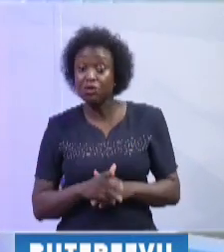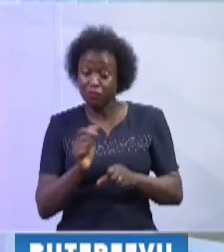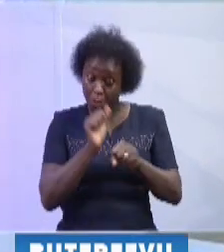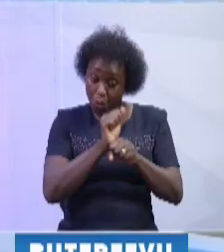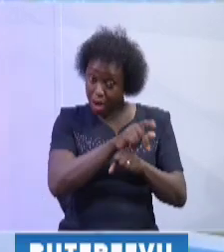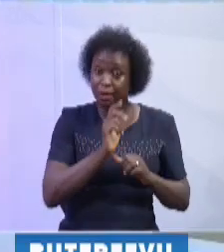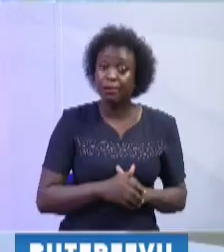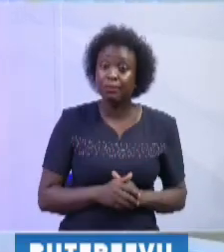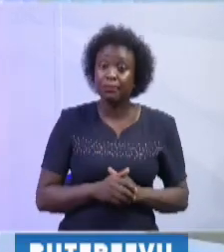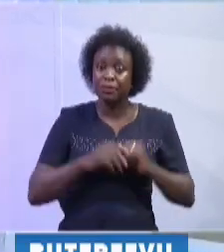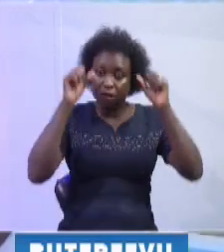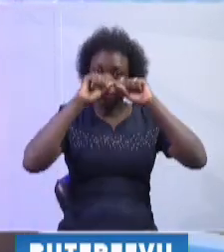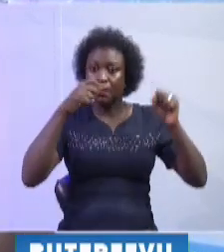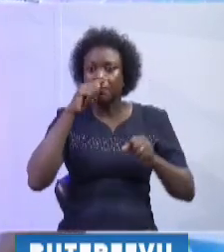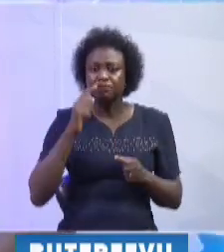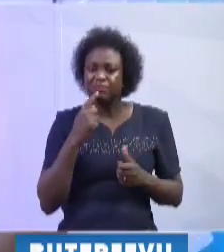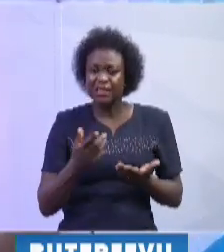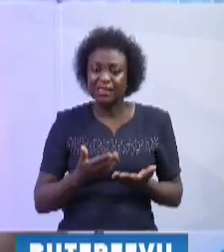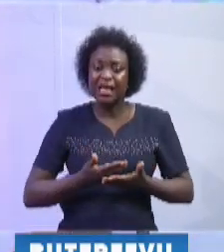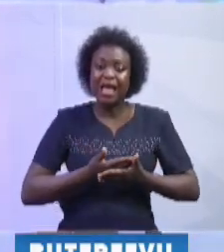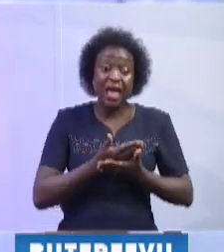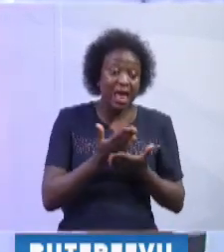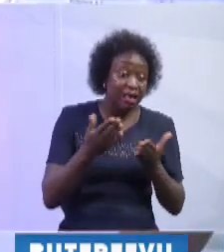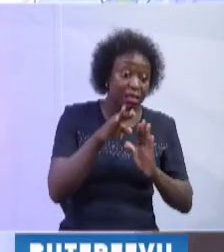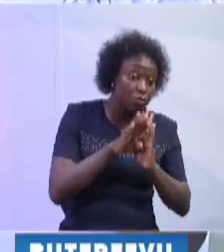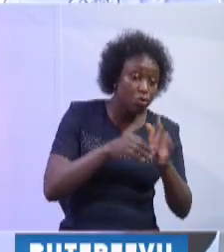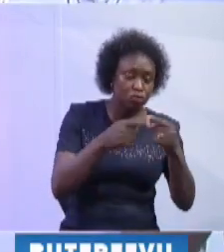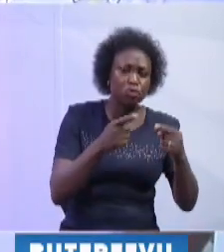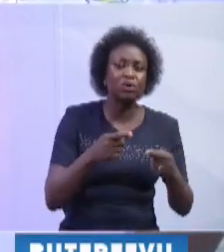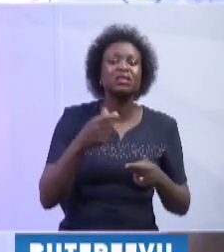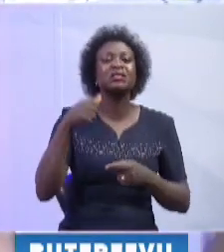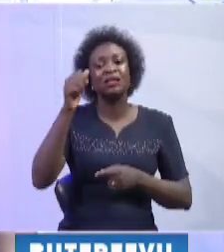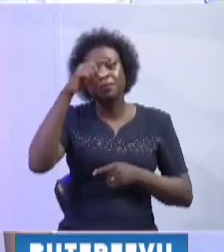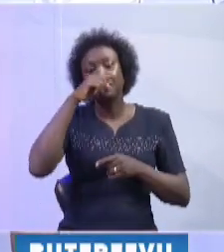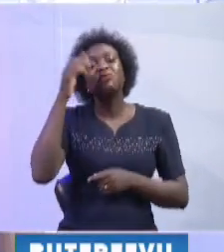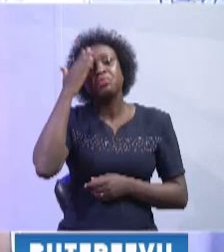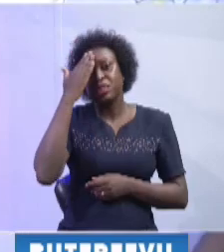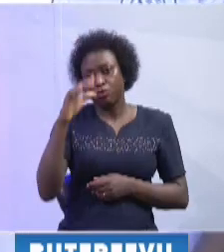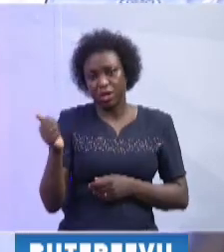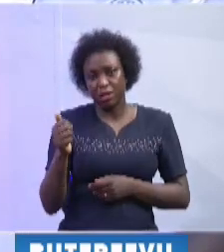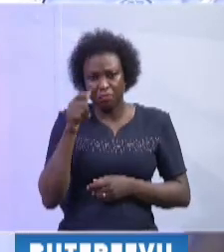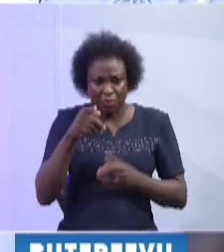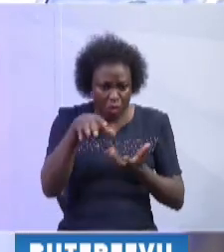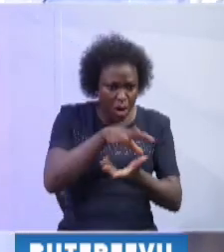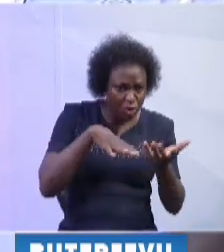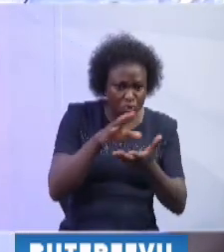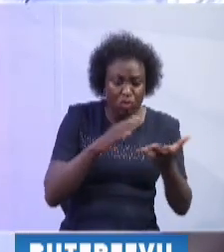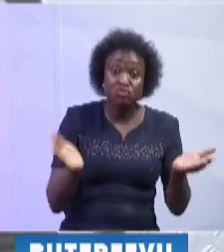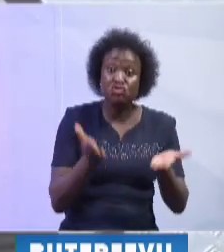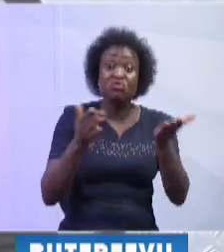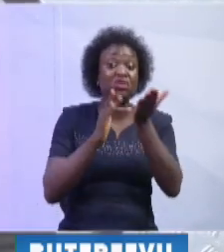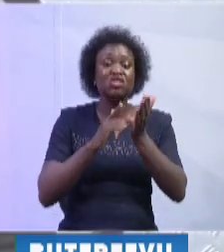President Museveni agamba nti tewali kituukawo nga takimanyi nti era abo bonna abagezaako okumujja ku mulamo gw'okutumbula tekinologiya bali ku